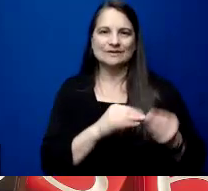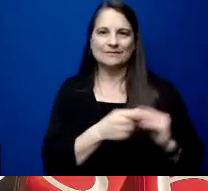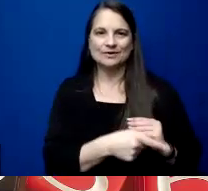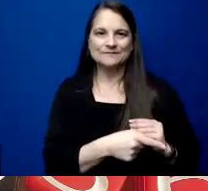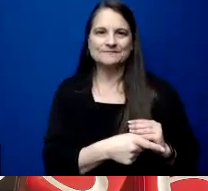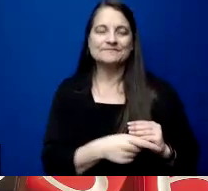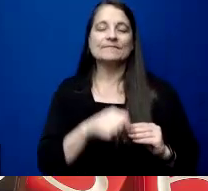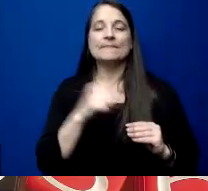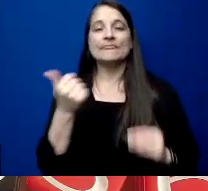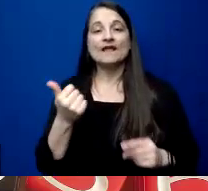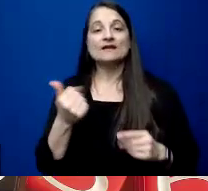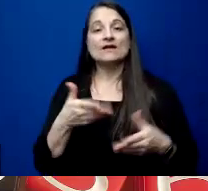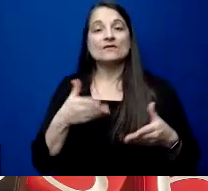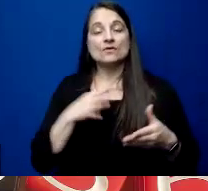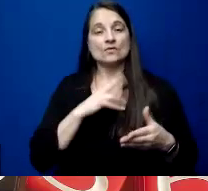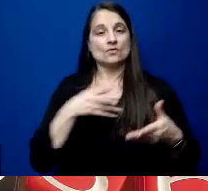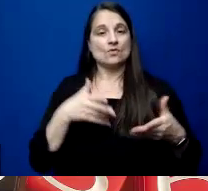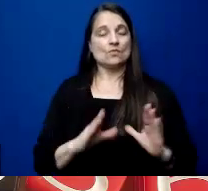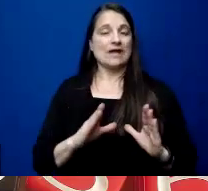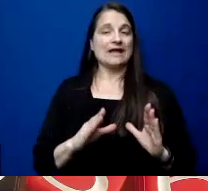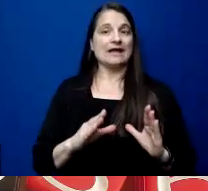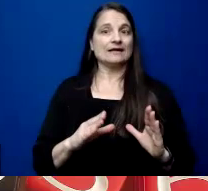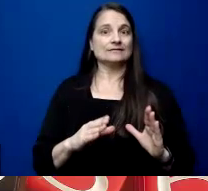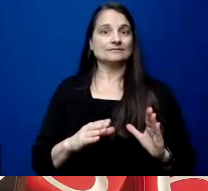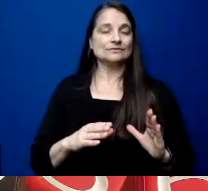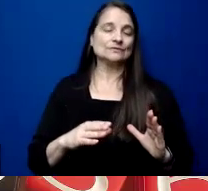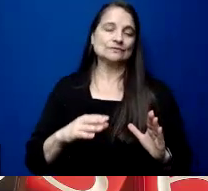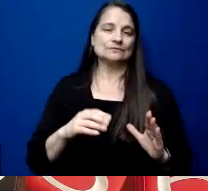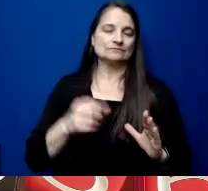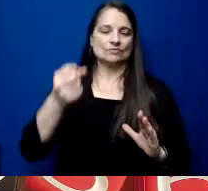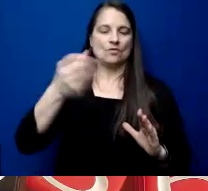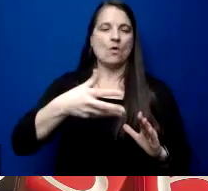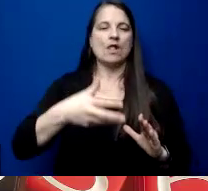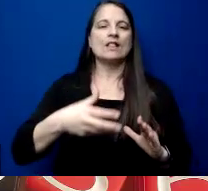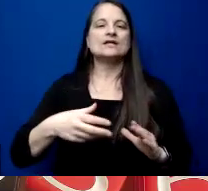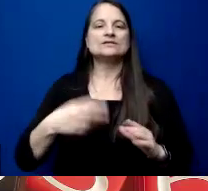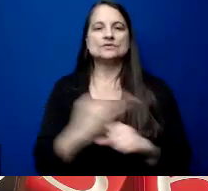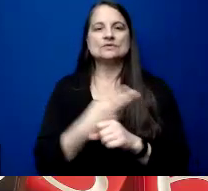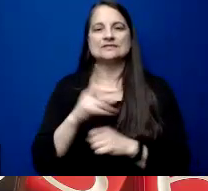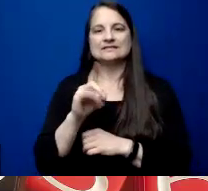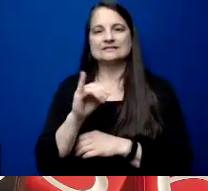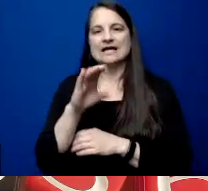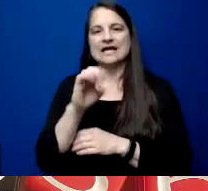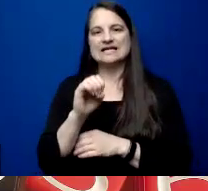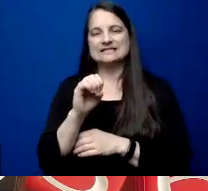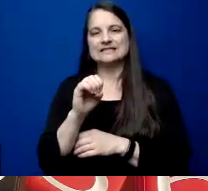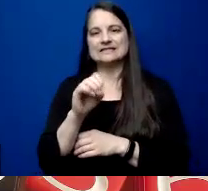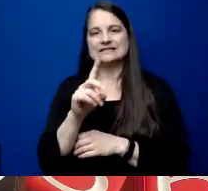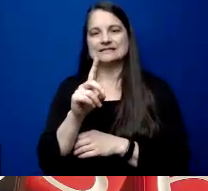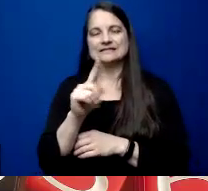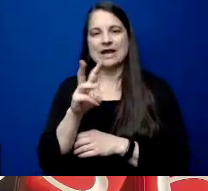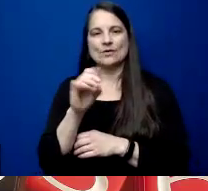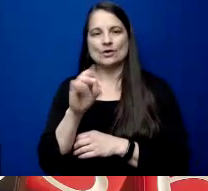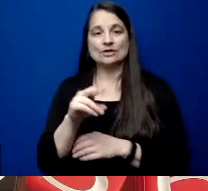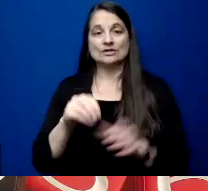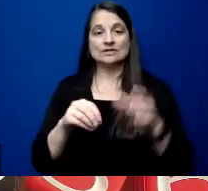is using dice towers. That's just a really fun alternative. You drop the dice in the top and it'll roll the dice for